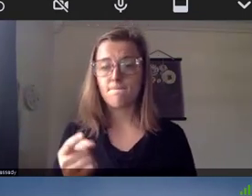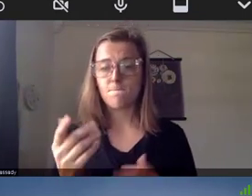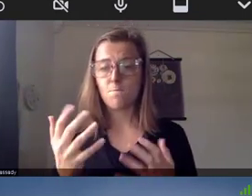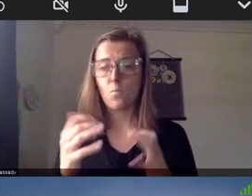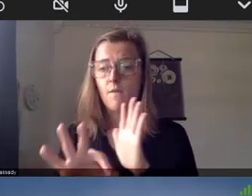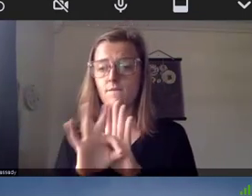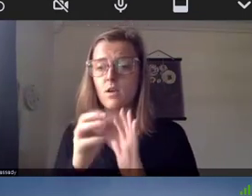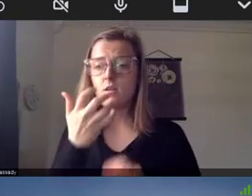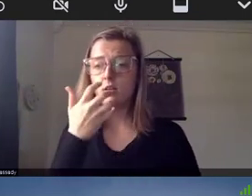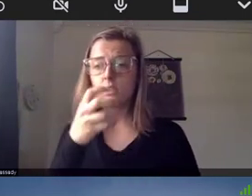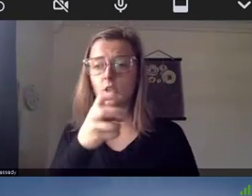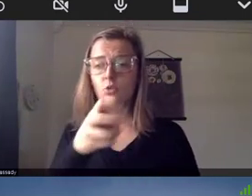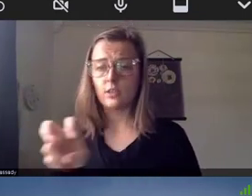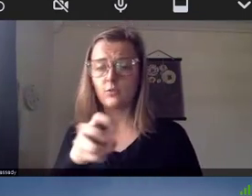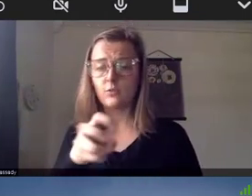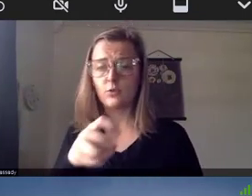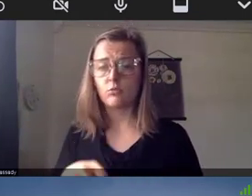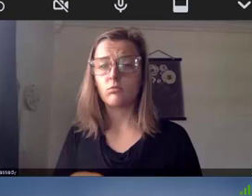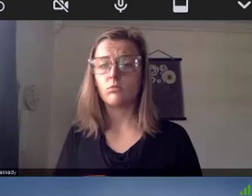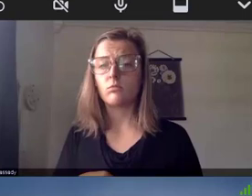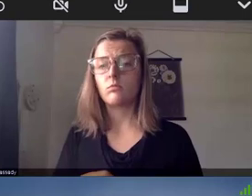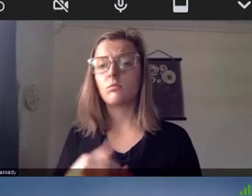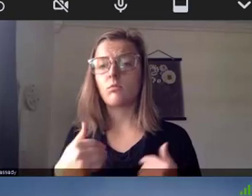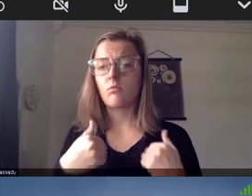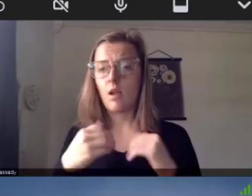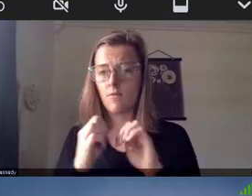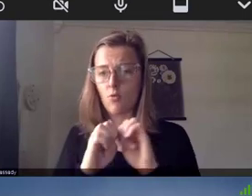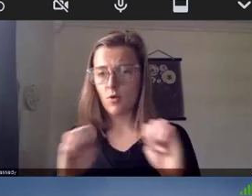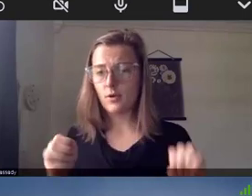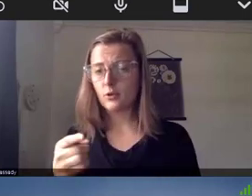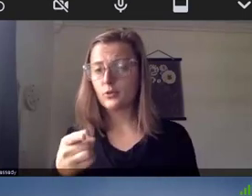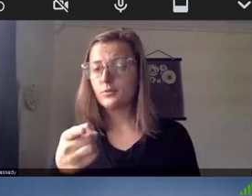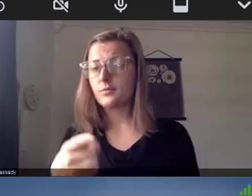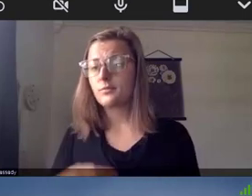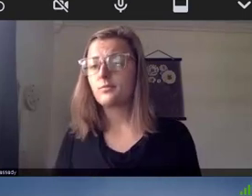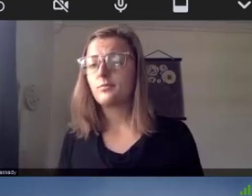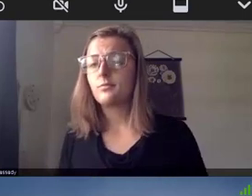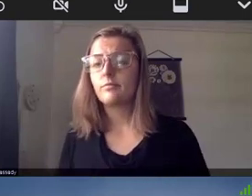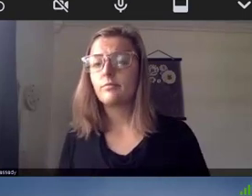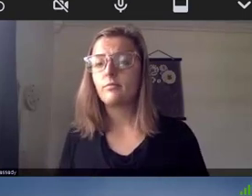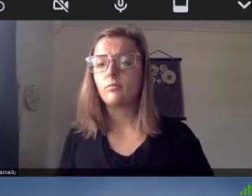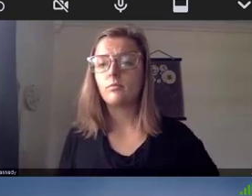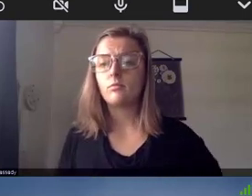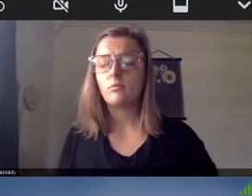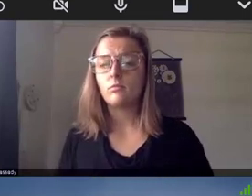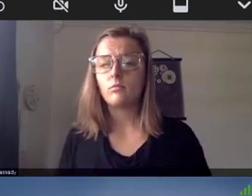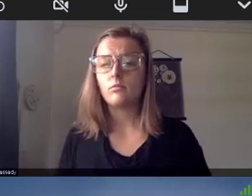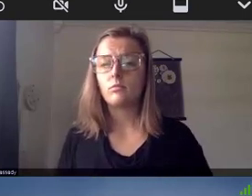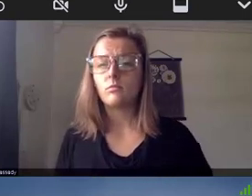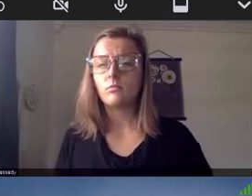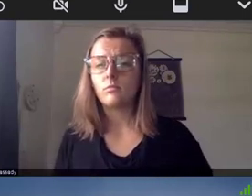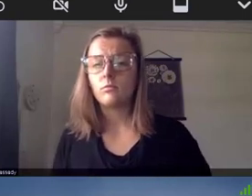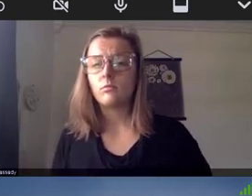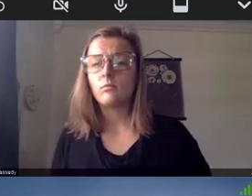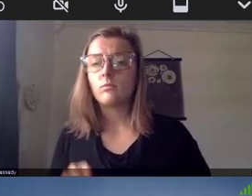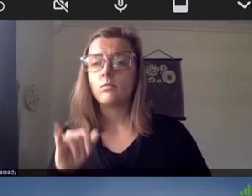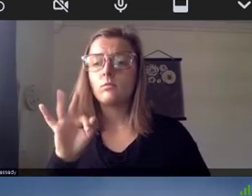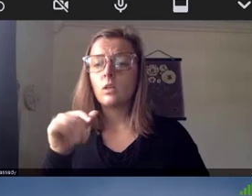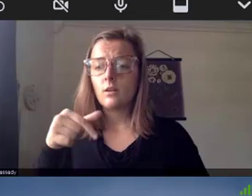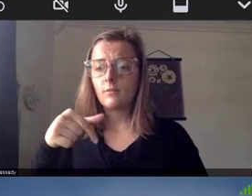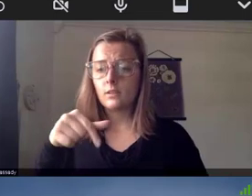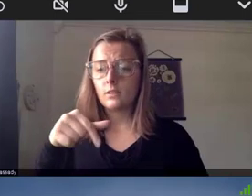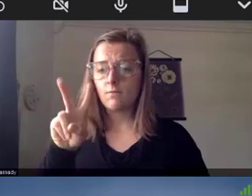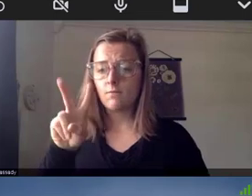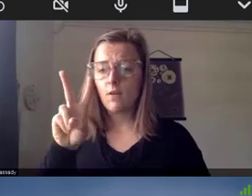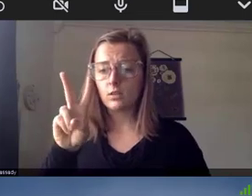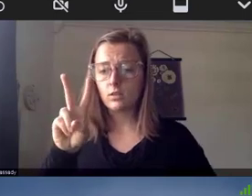the heat transfer, right? And then we can get this. So this is if we have constant heat flux. The nice thing about constant heat flux is that we know that